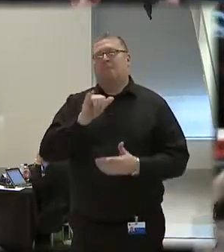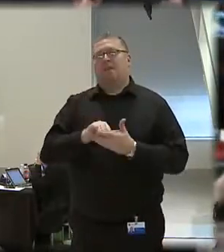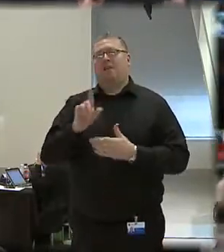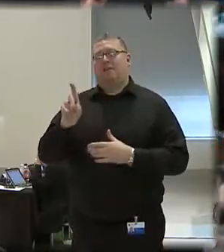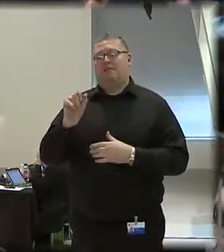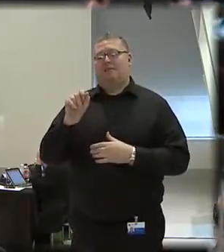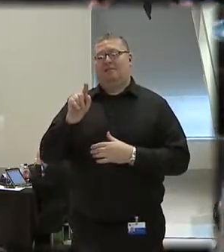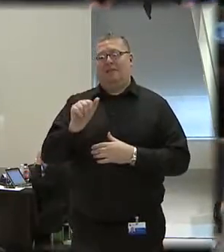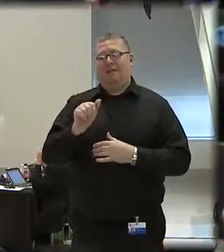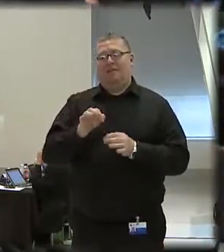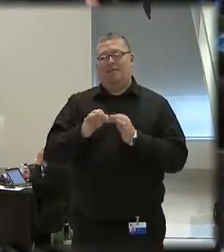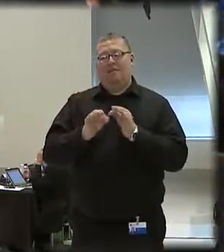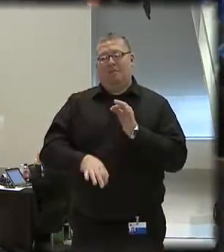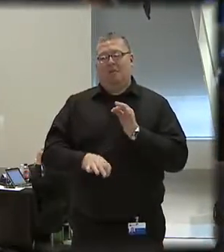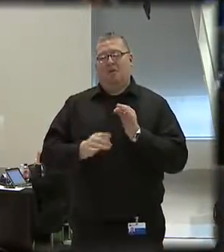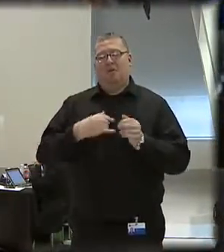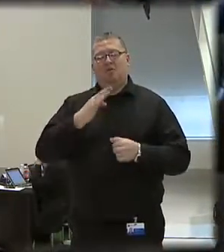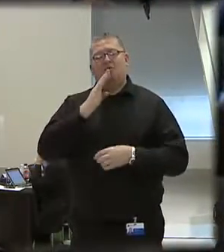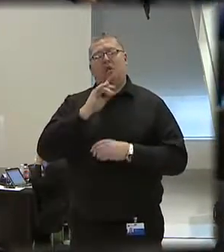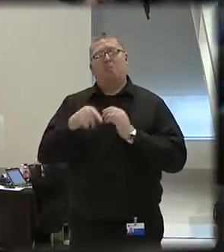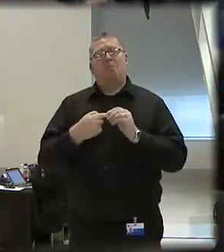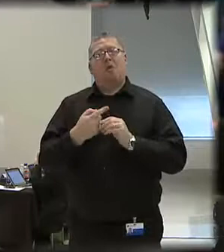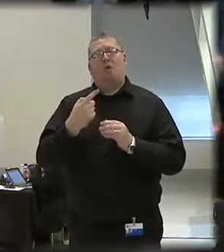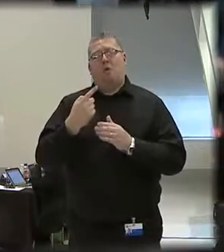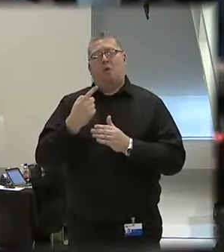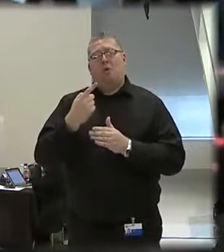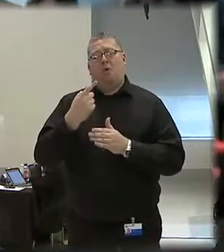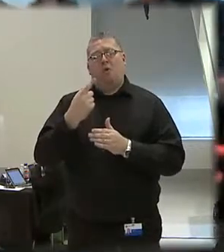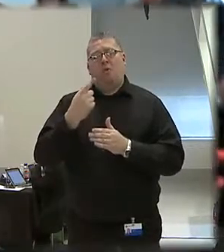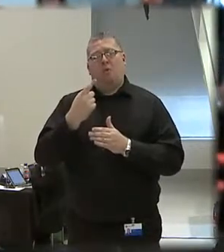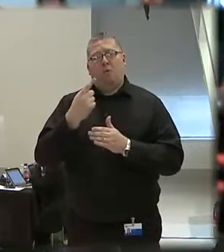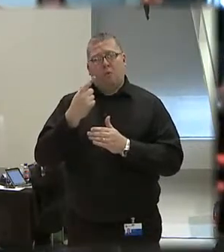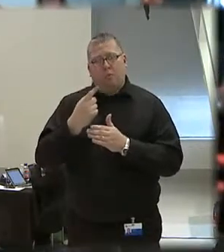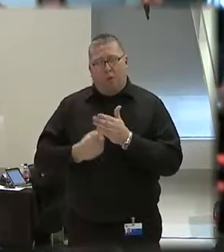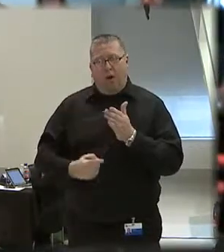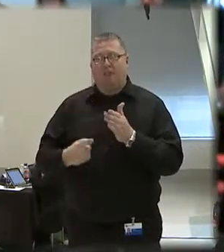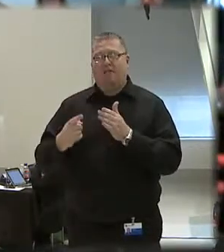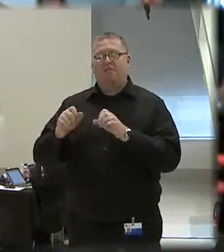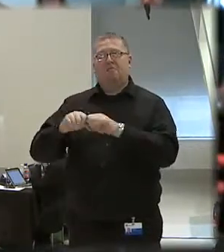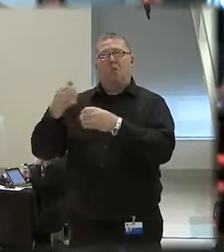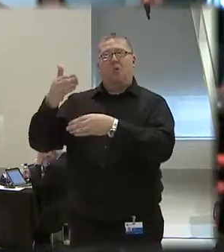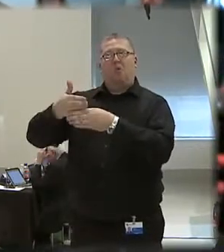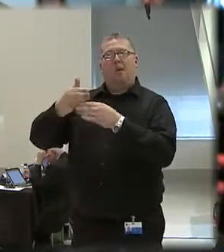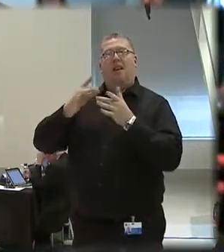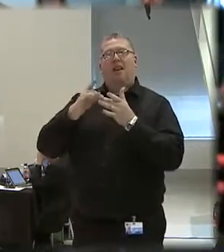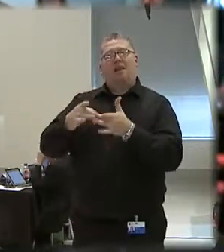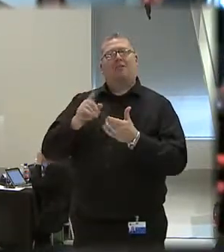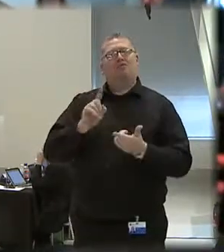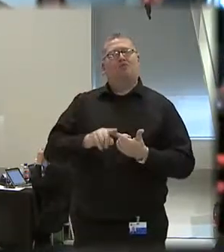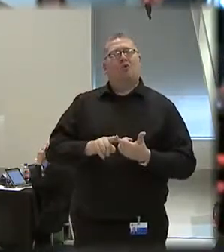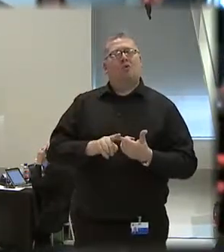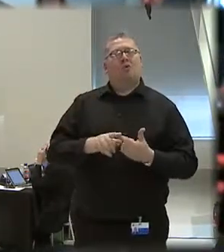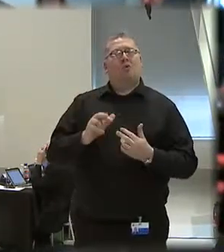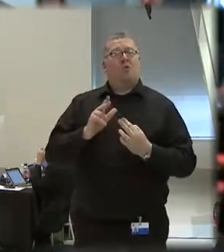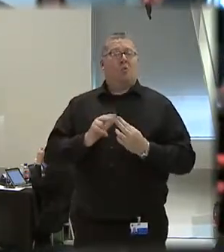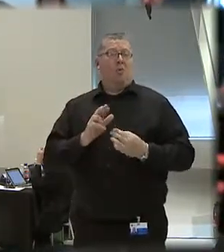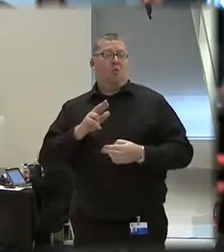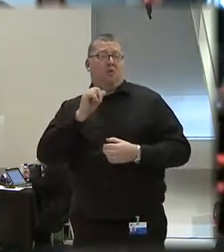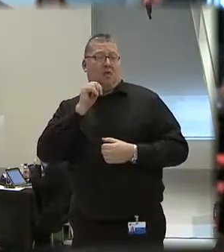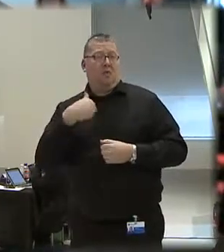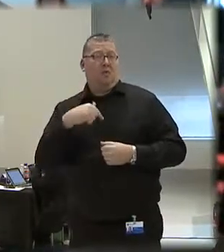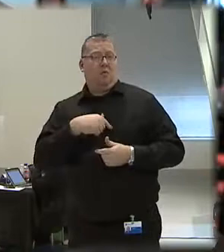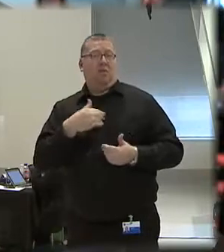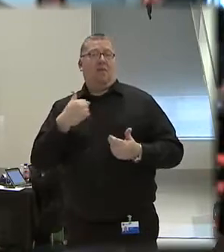data simply, that when we talk about what broken windows has led to, we're just simply talking about sort of whether or not we